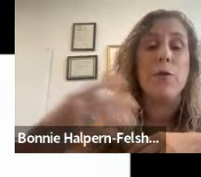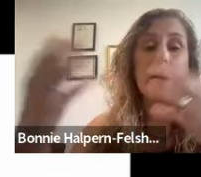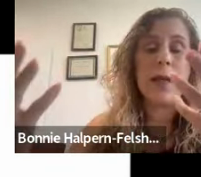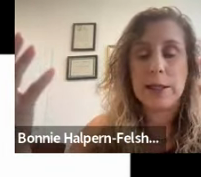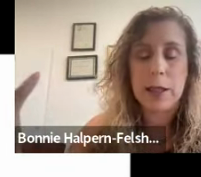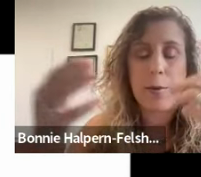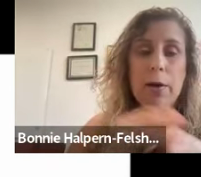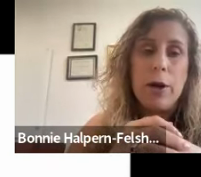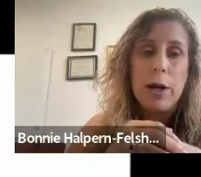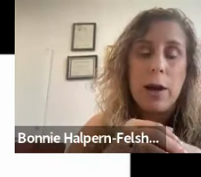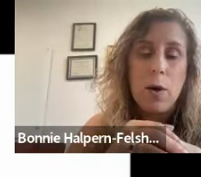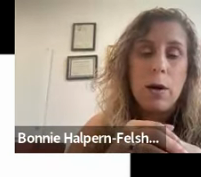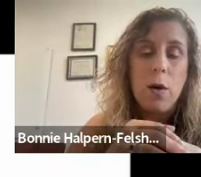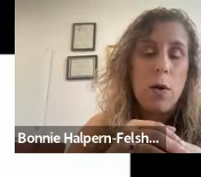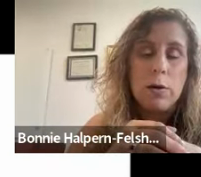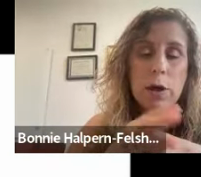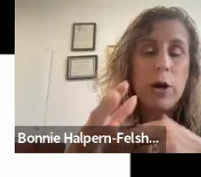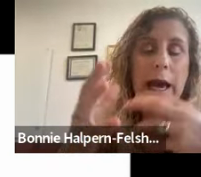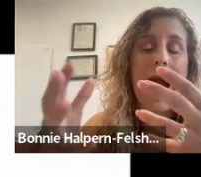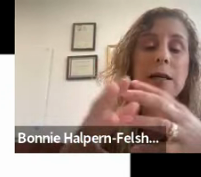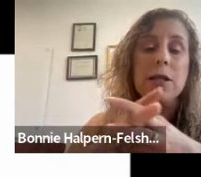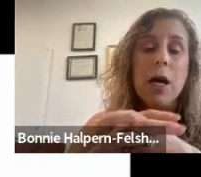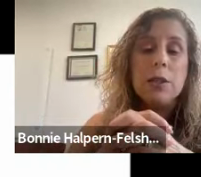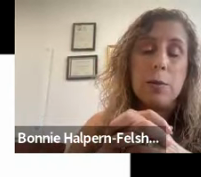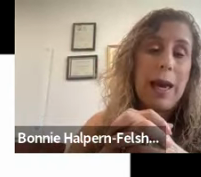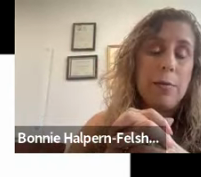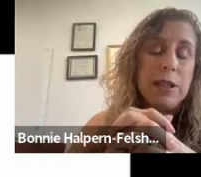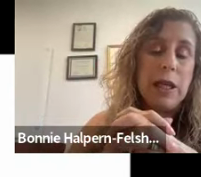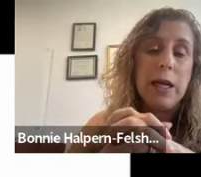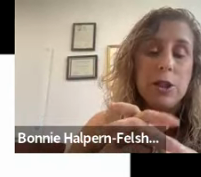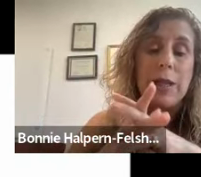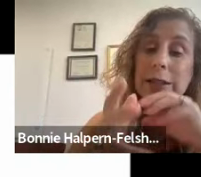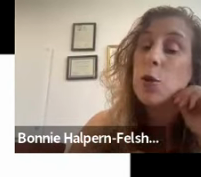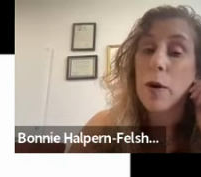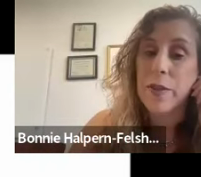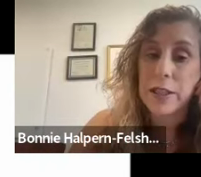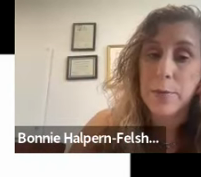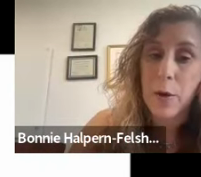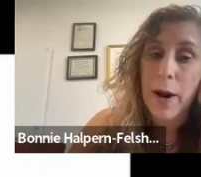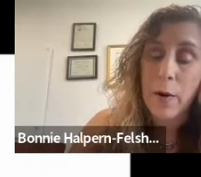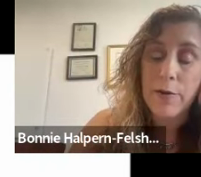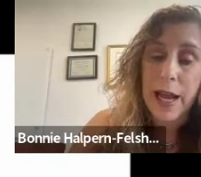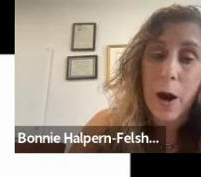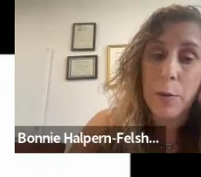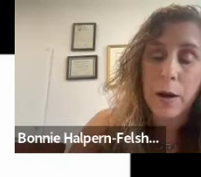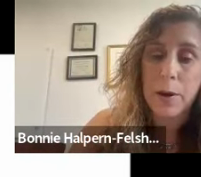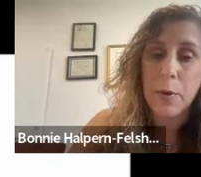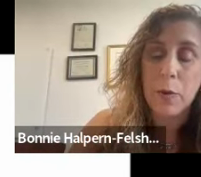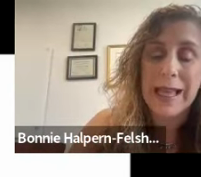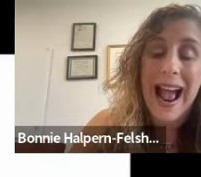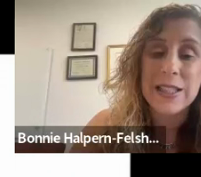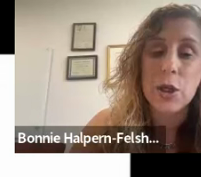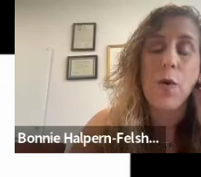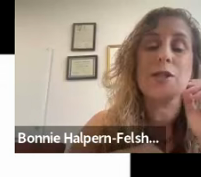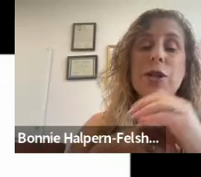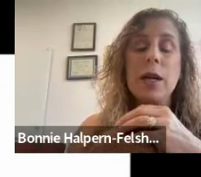and not even realize that the brownie or cookie has some cannabis in it. So that's the one thing to be aware of, and to help young people